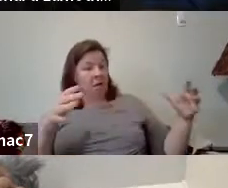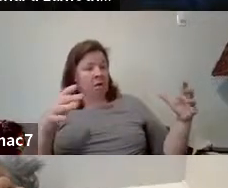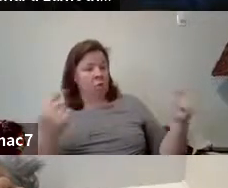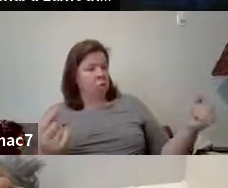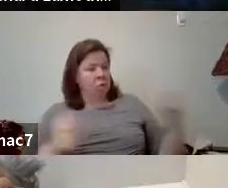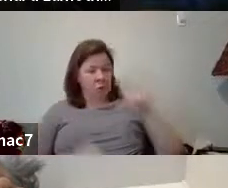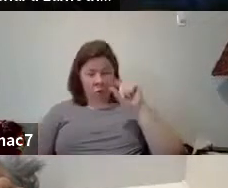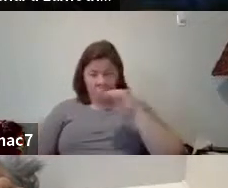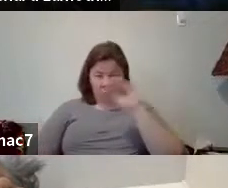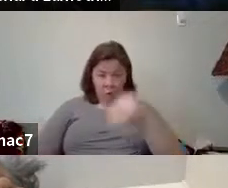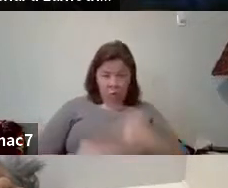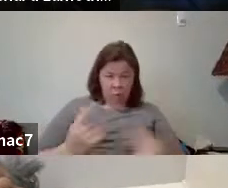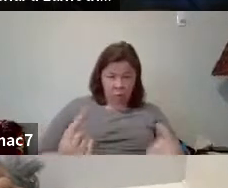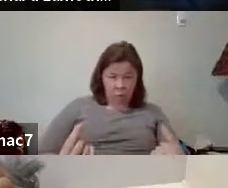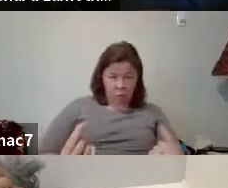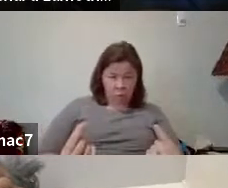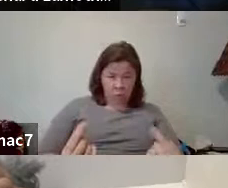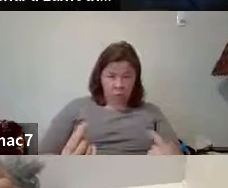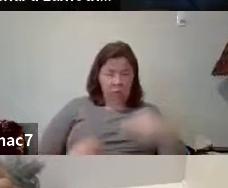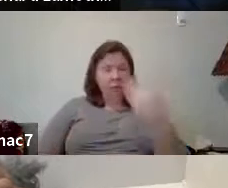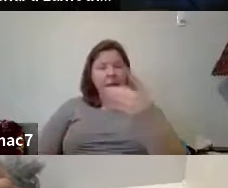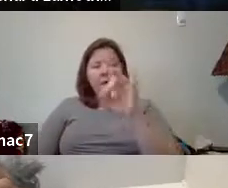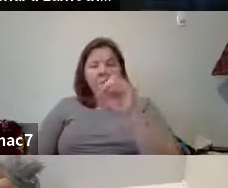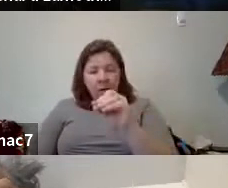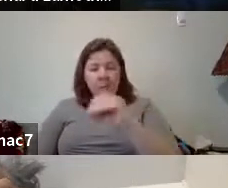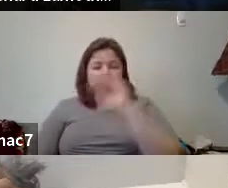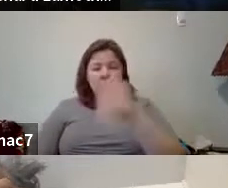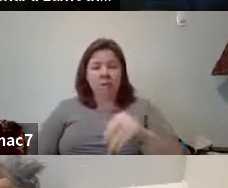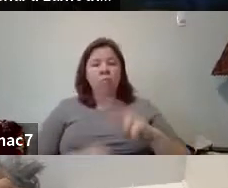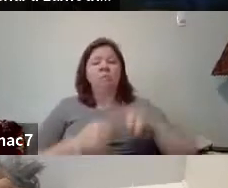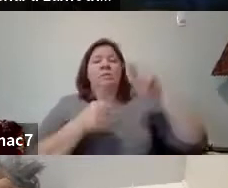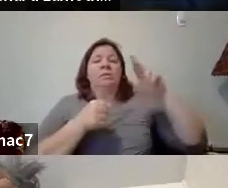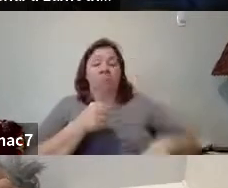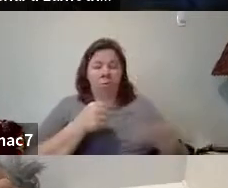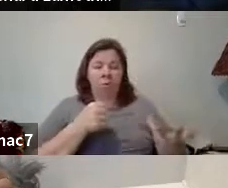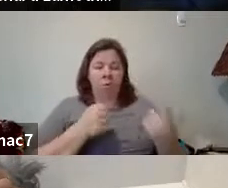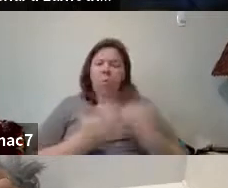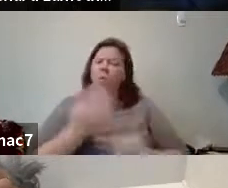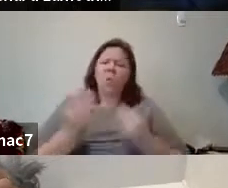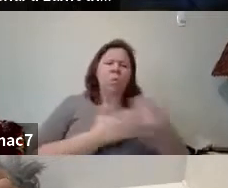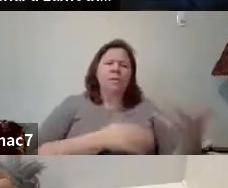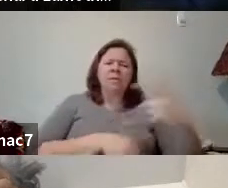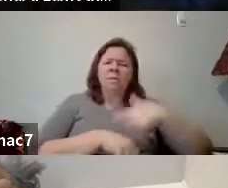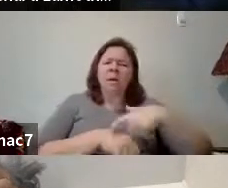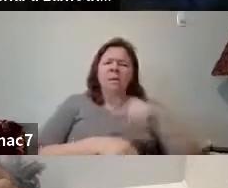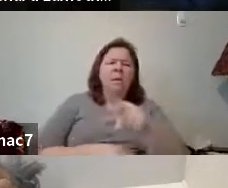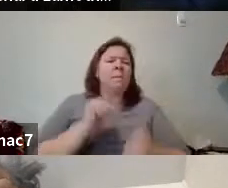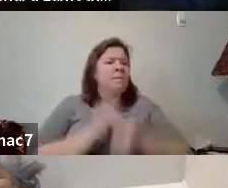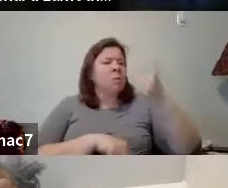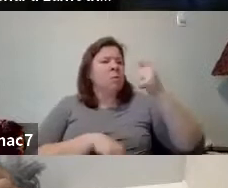20% of what you do gives you 80% of the results. And you're wasting your time mostly putting stuff